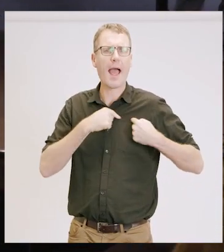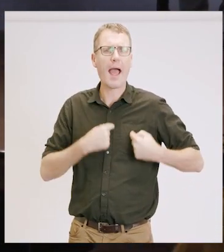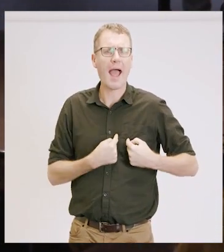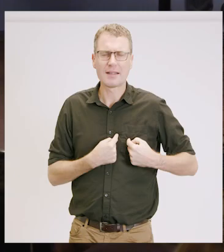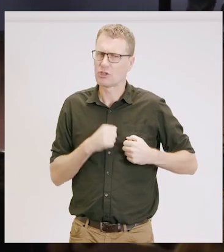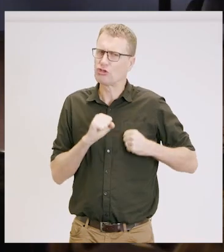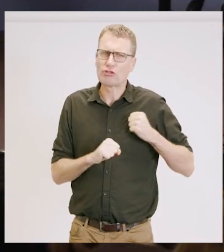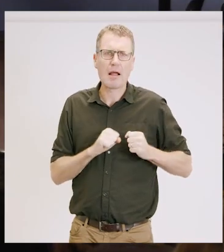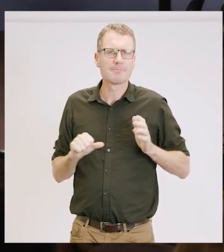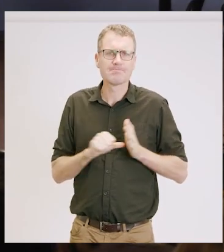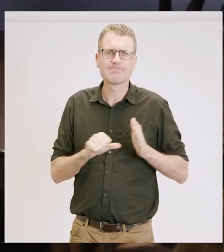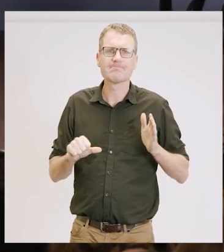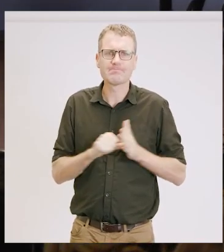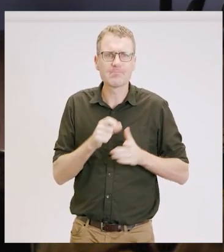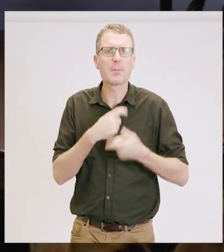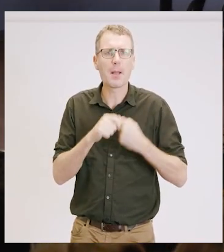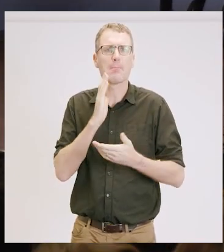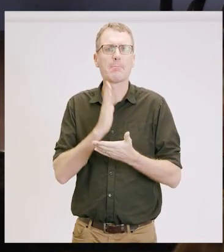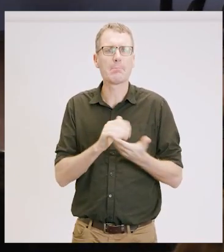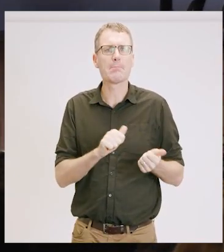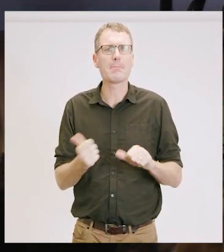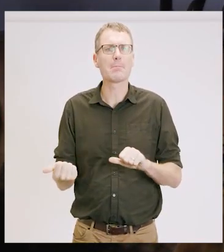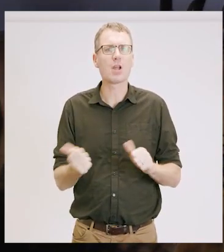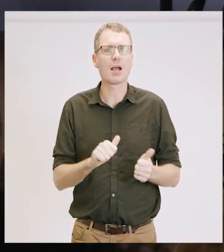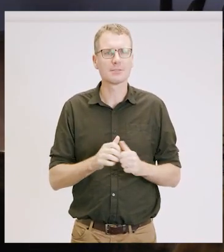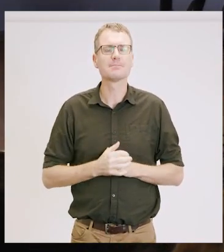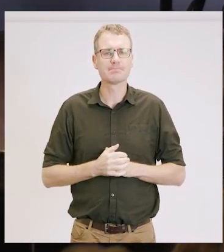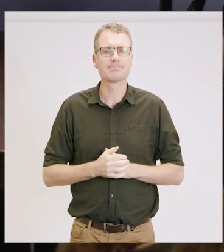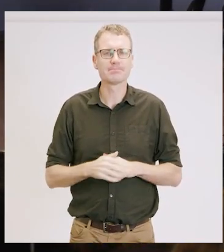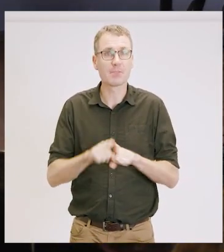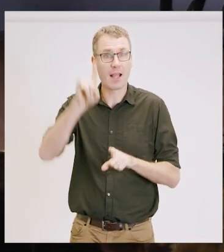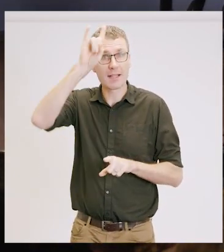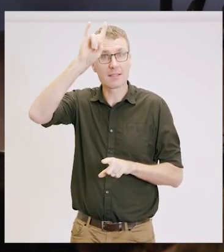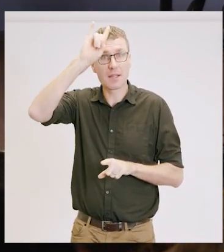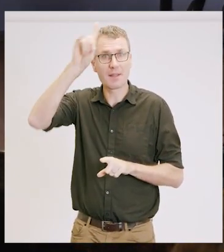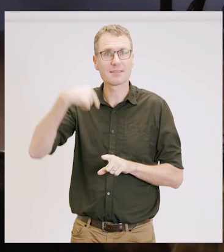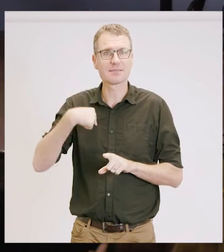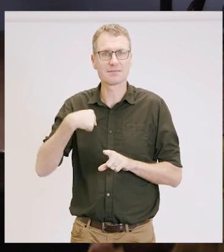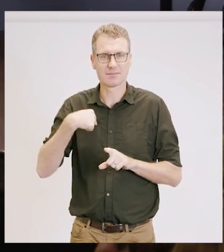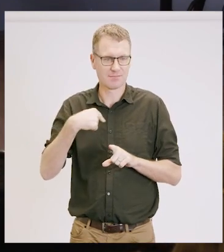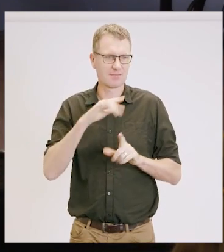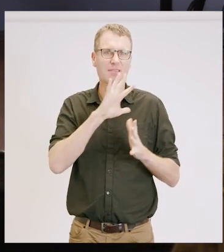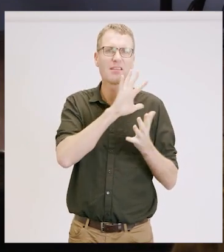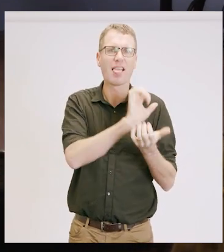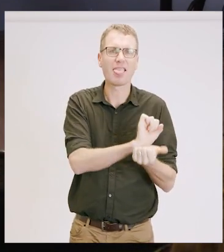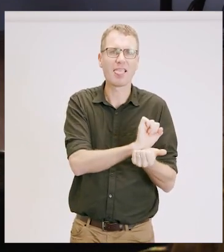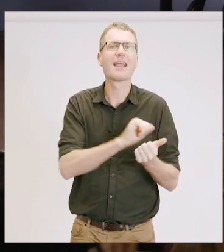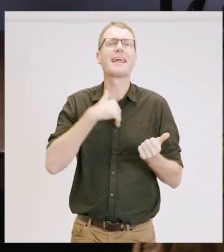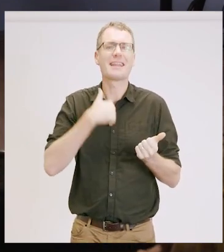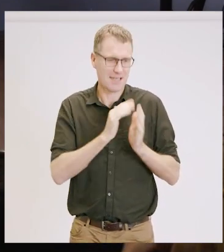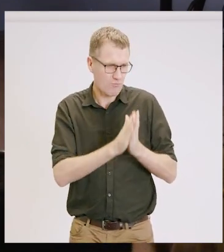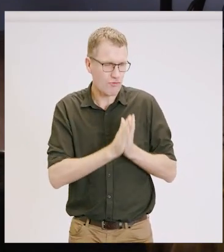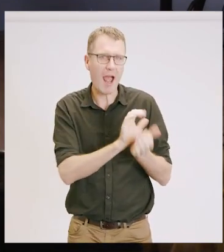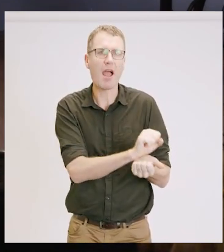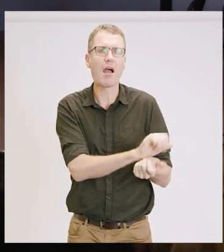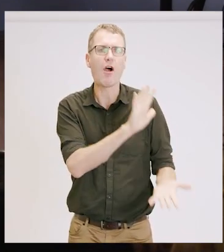And there is a demonic thing that needs to be broken often before a person can come to that place. It is